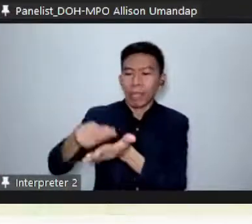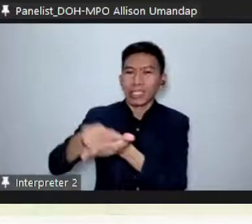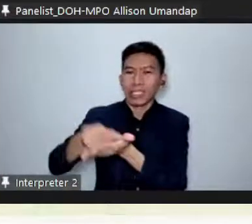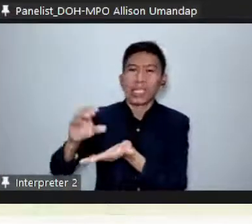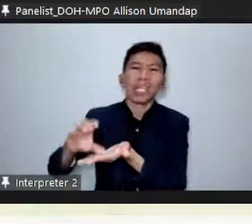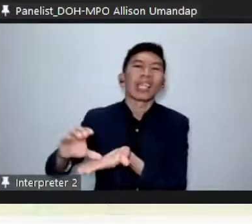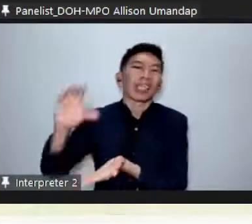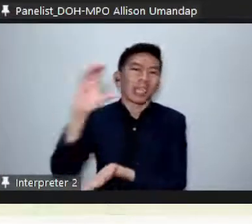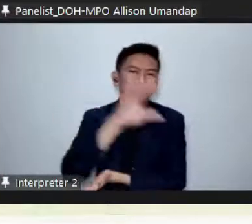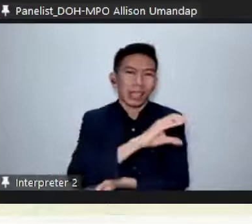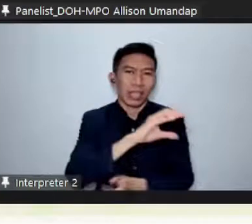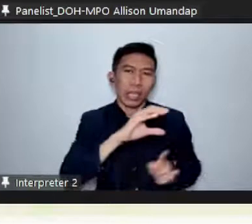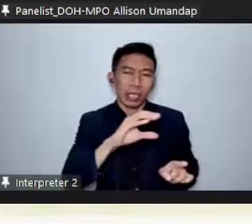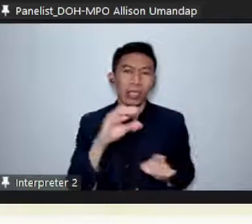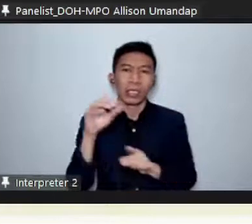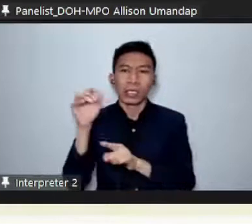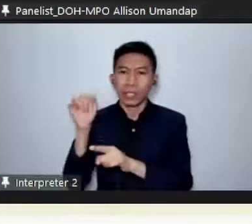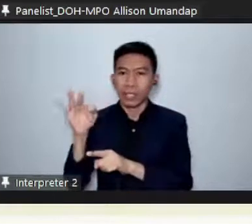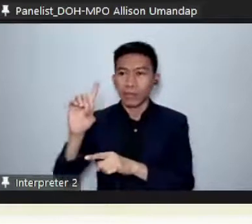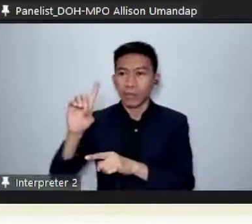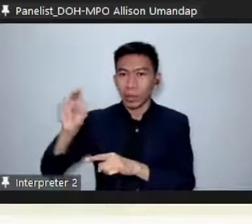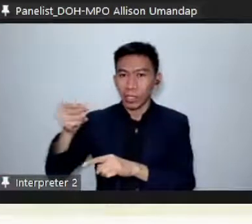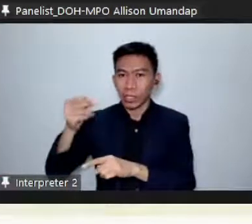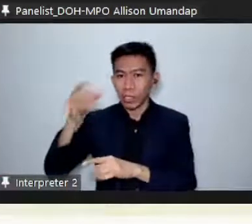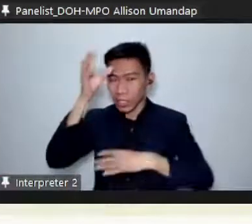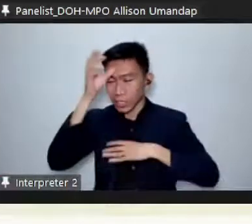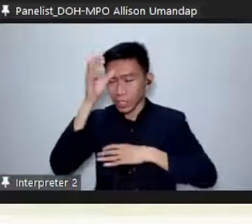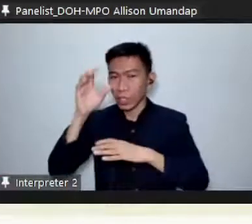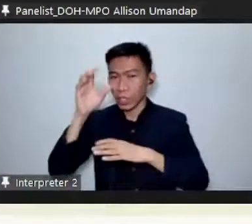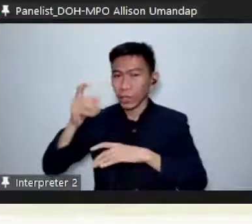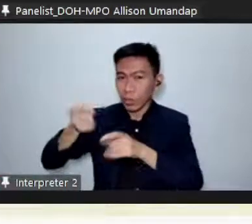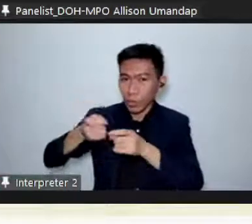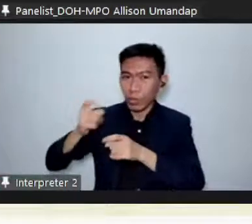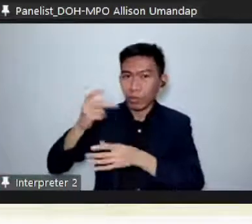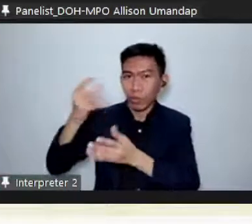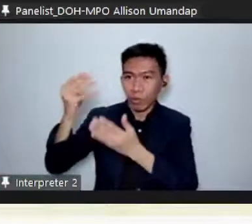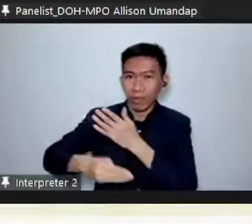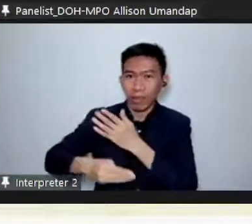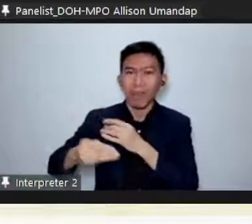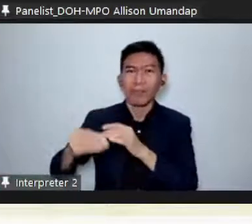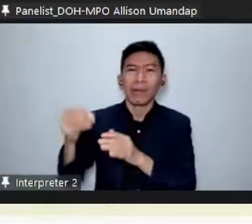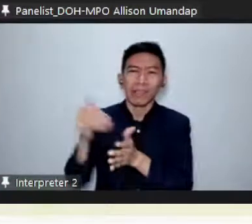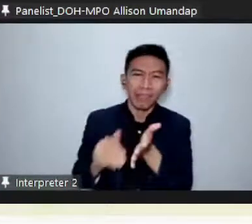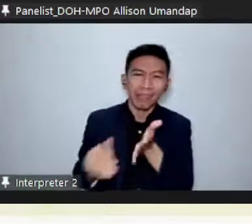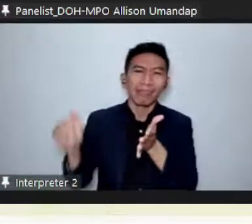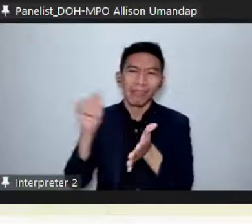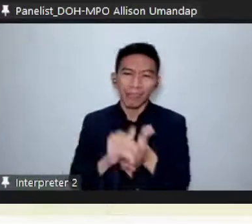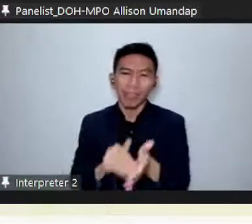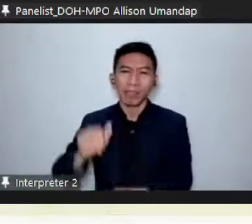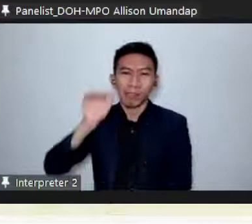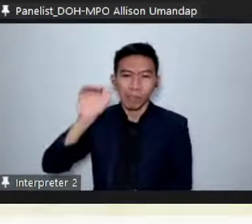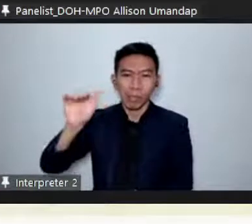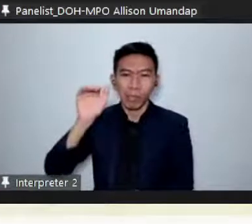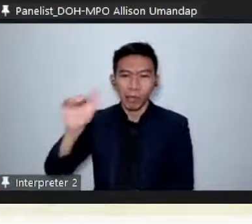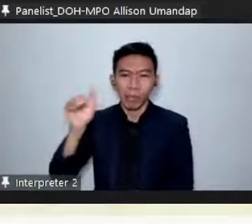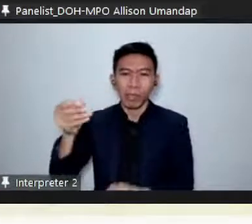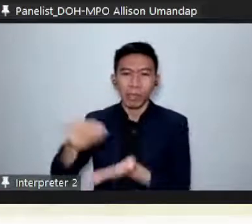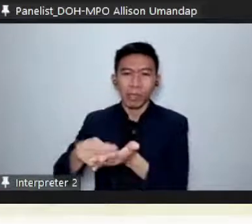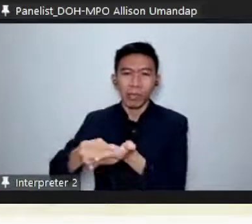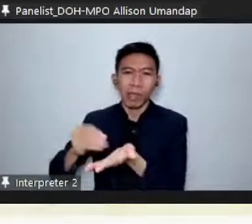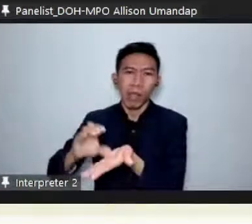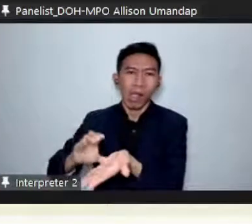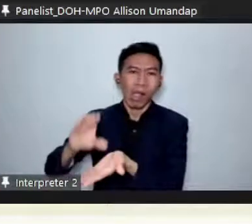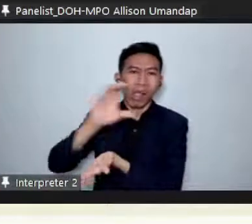own, if the DOH cancer control program every year has to fight for a share of the NCD budget,